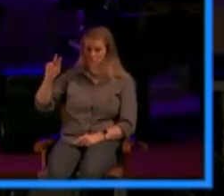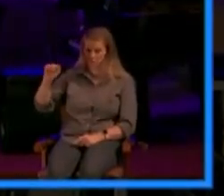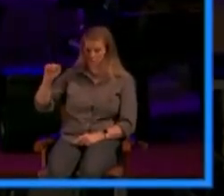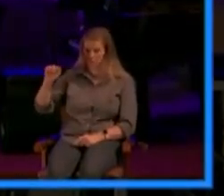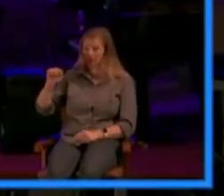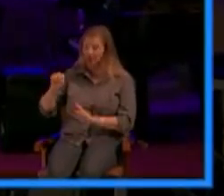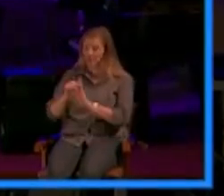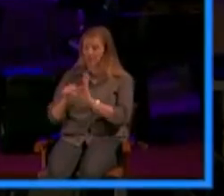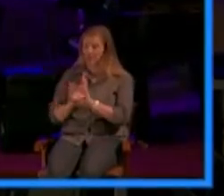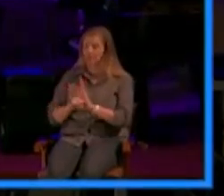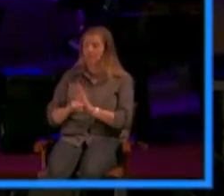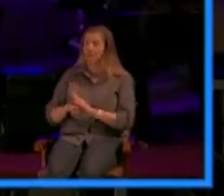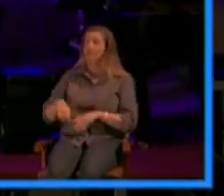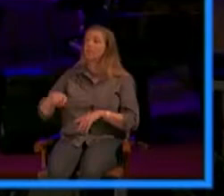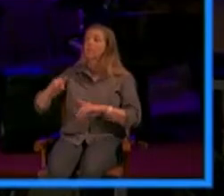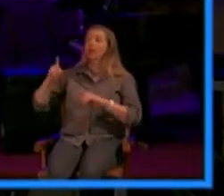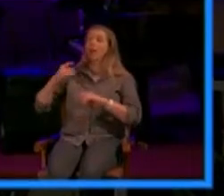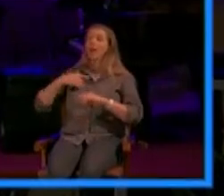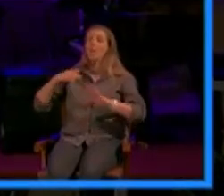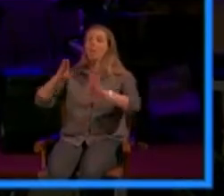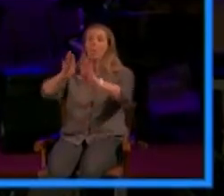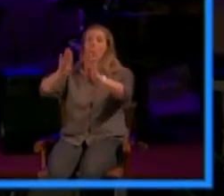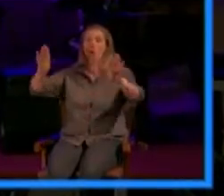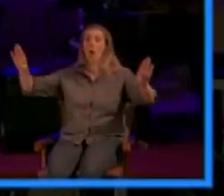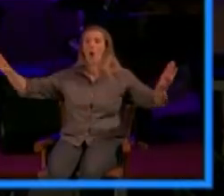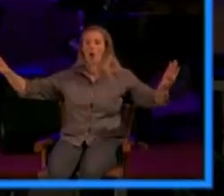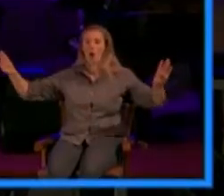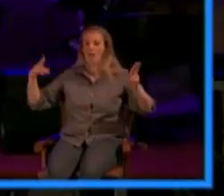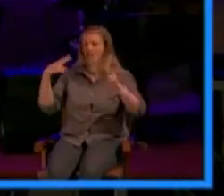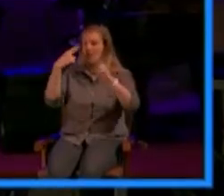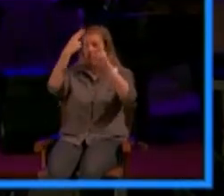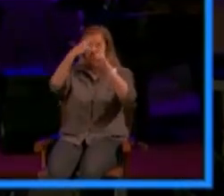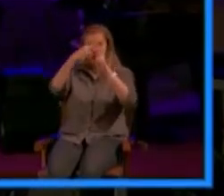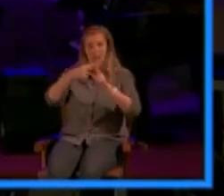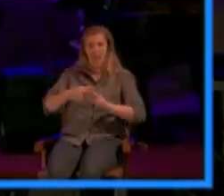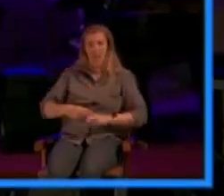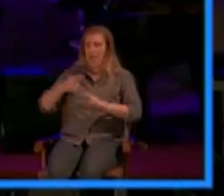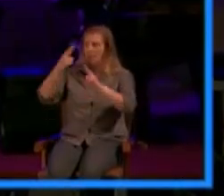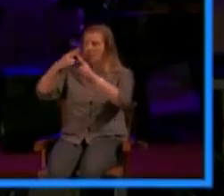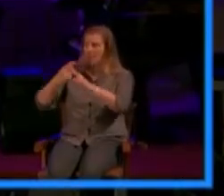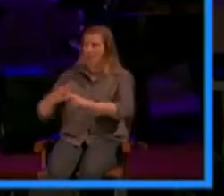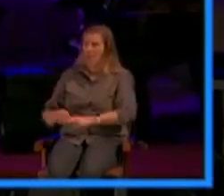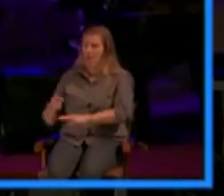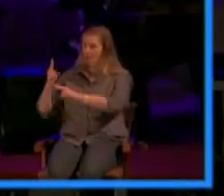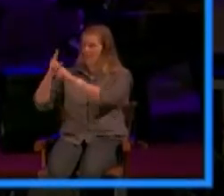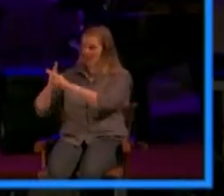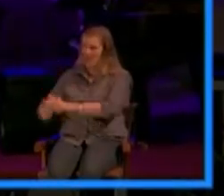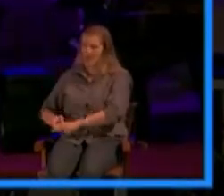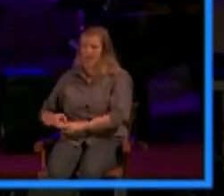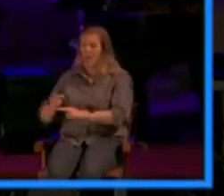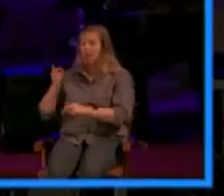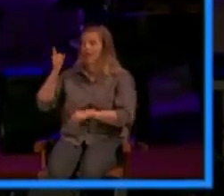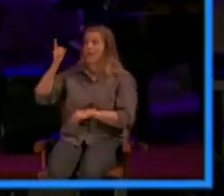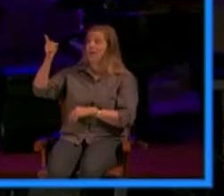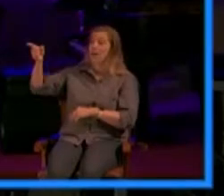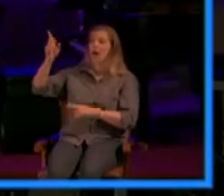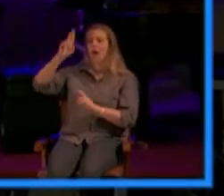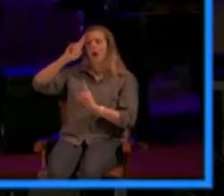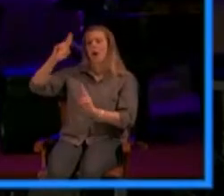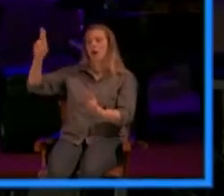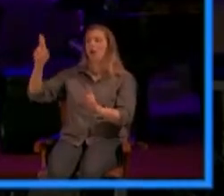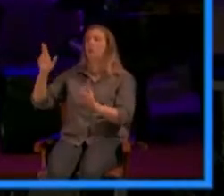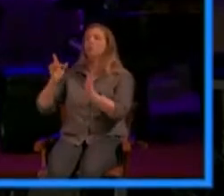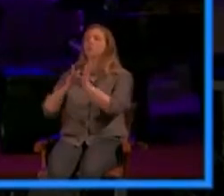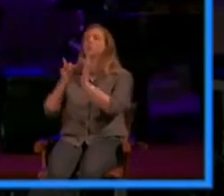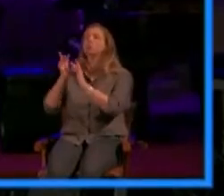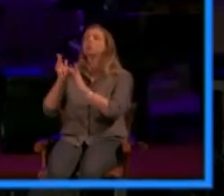a wall of martyrs. And I did not know that in our 175-plus years of Southern Baptist missions